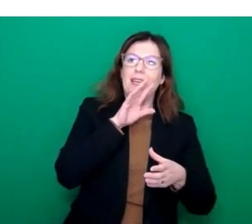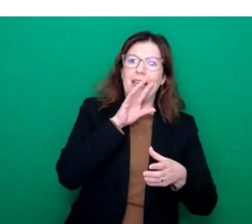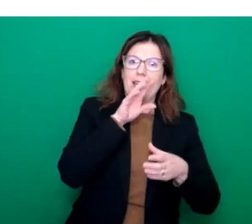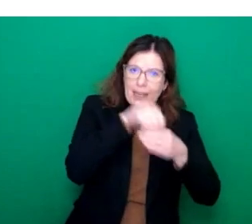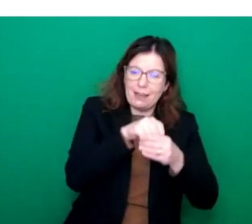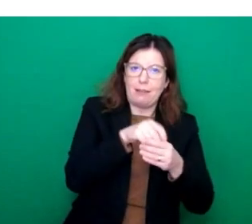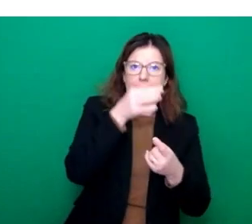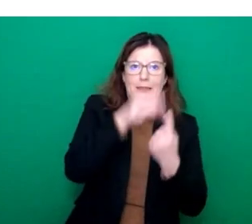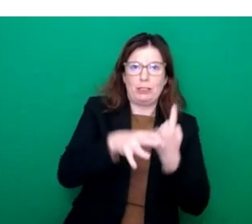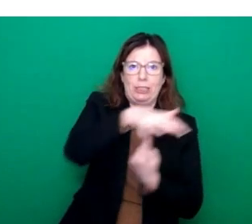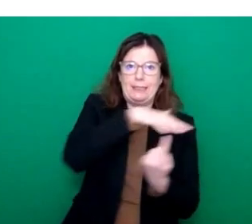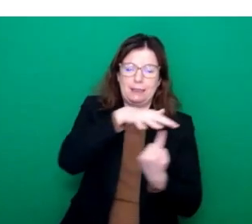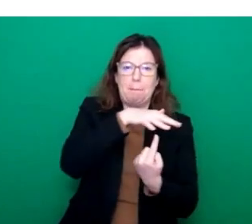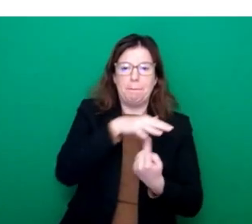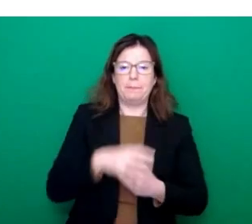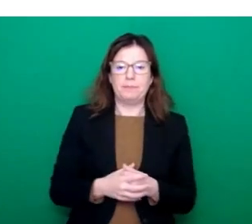specialism.